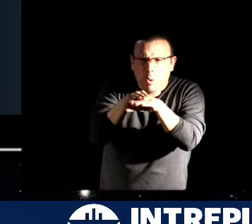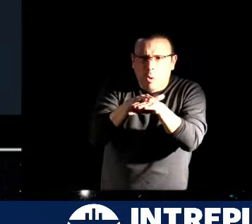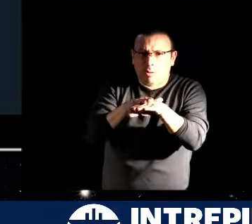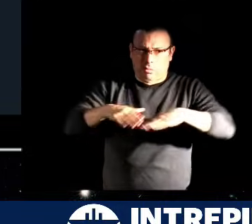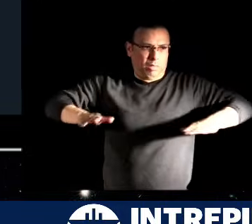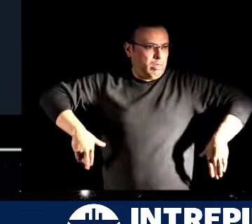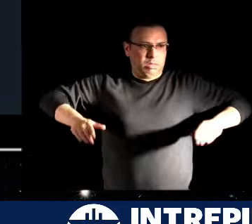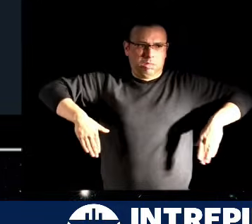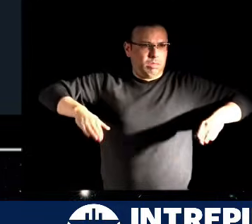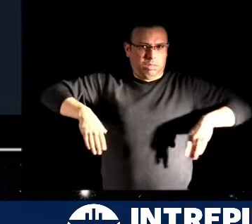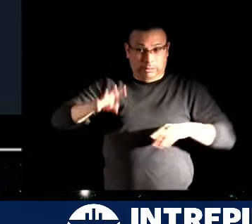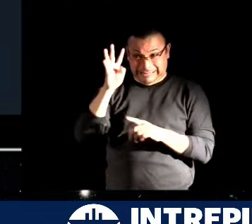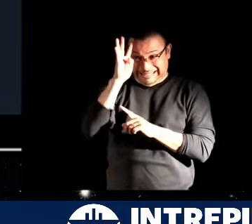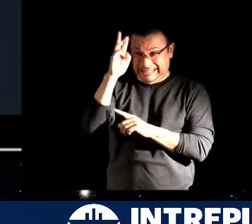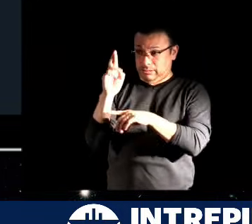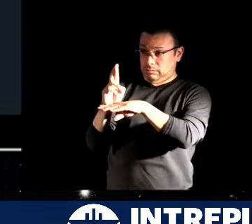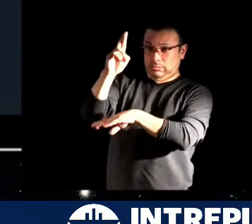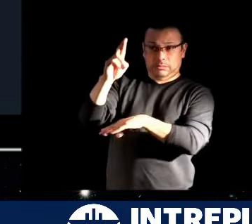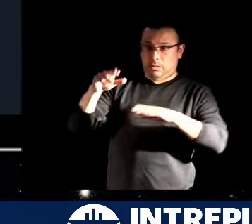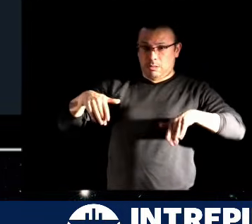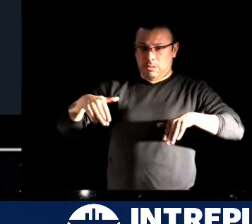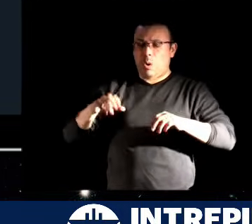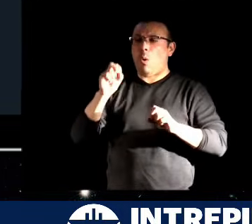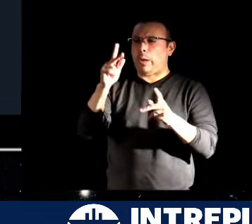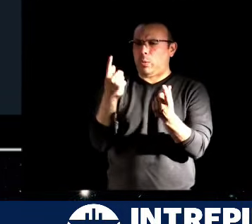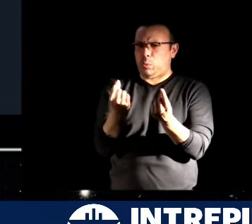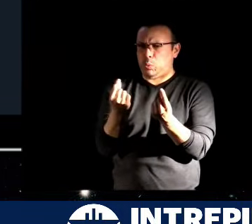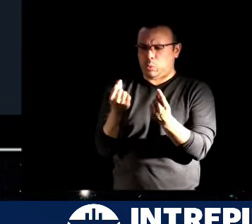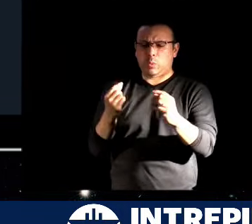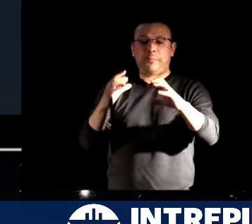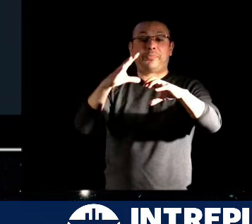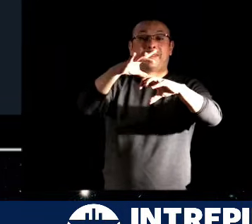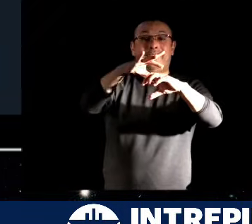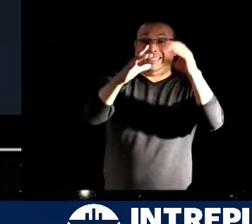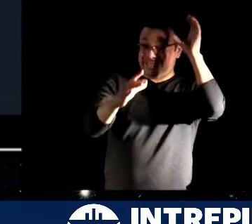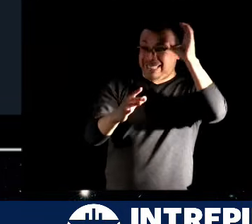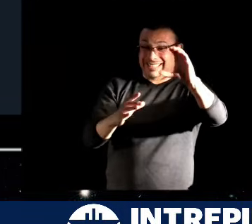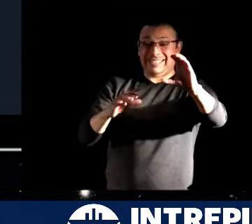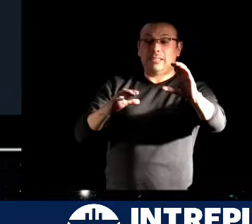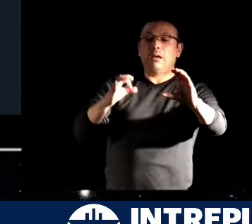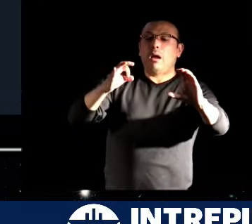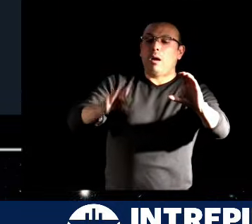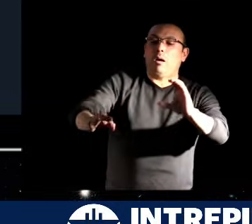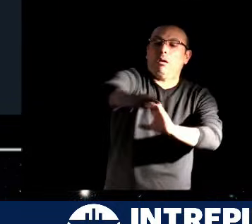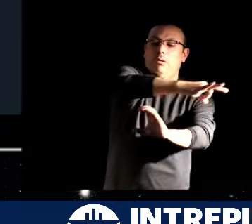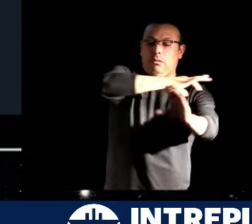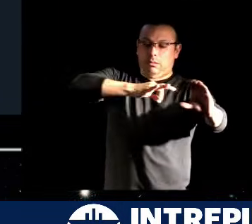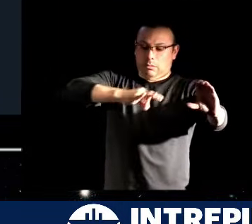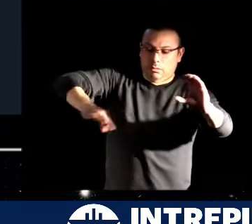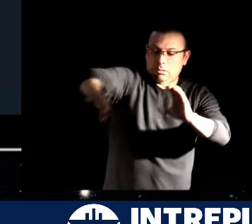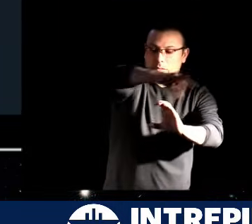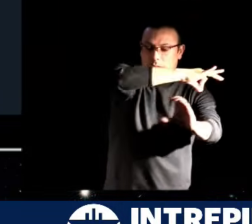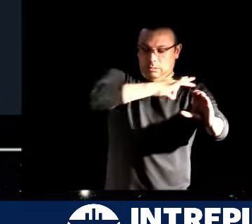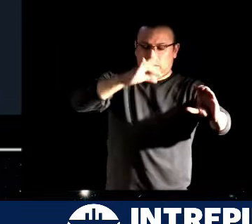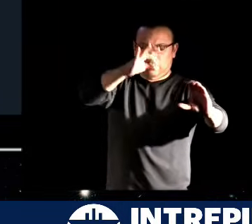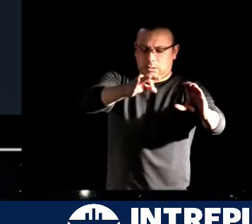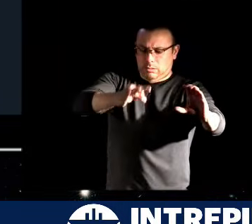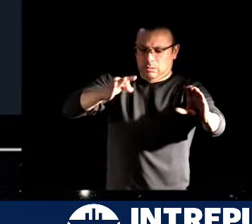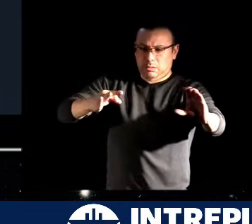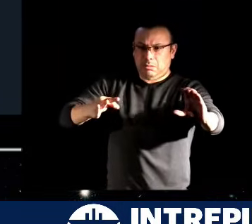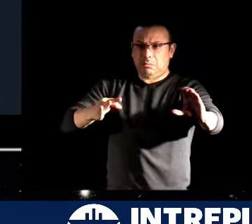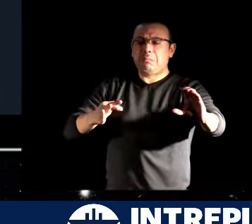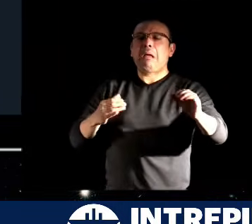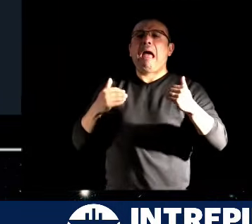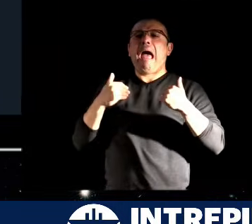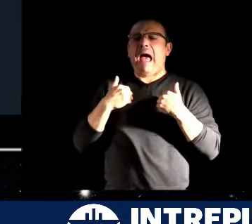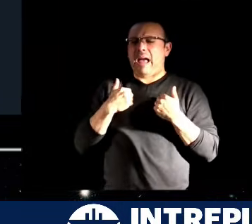So what do you have to do? You could go to the inner planets, right? You could fly by some of those. We have enough, we call it delta